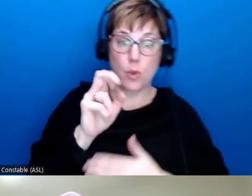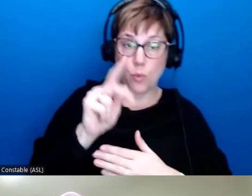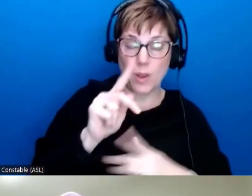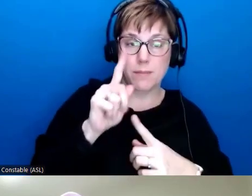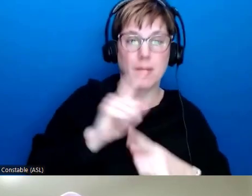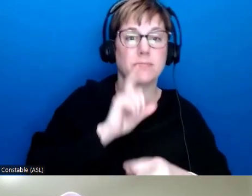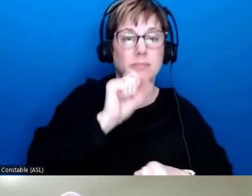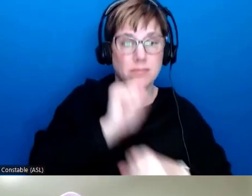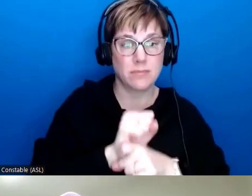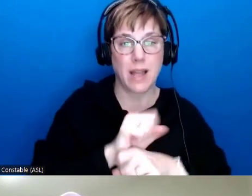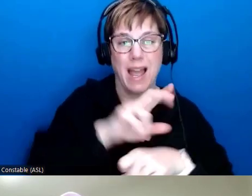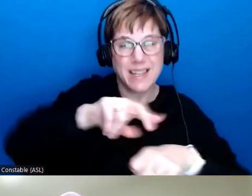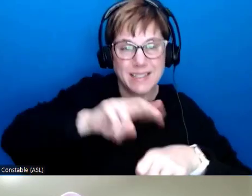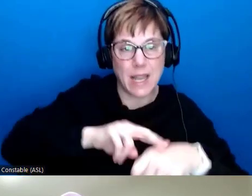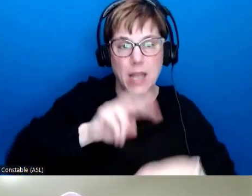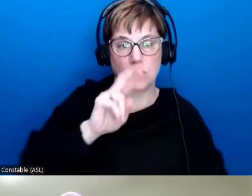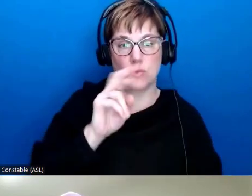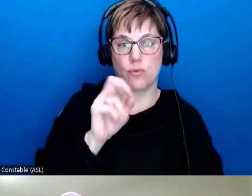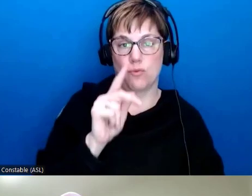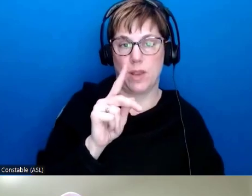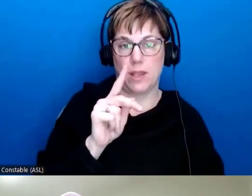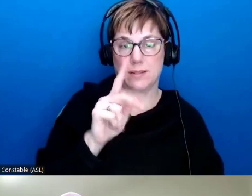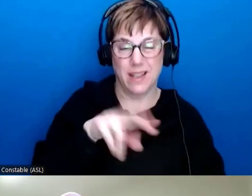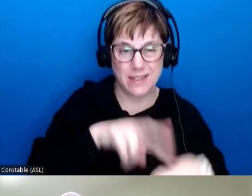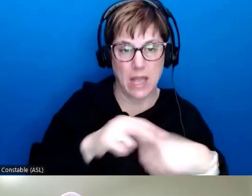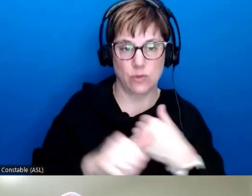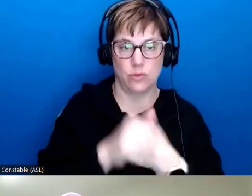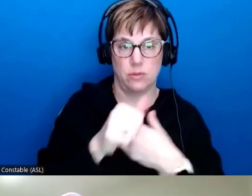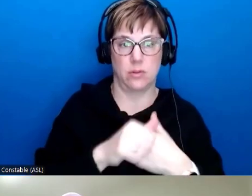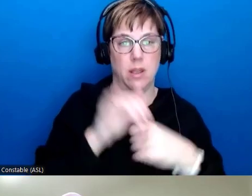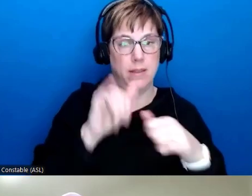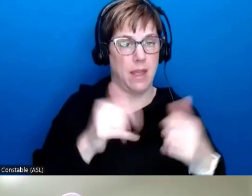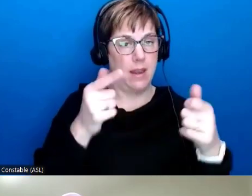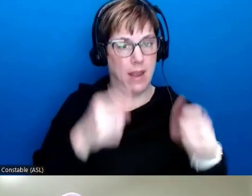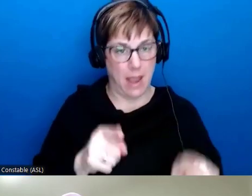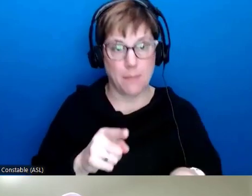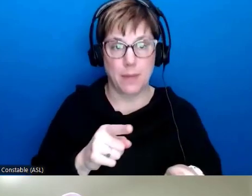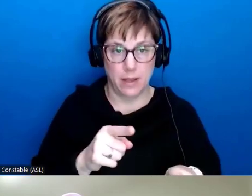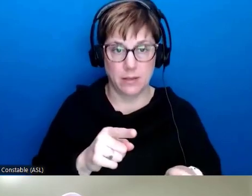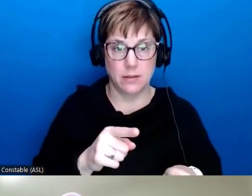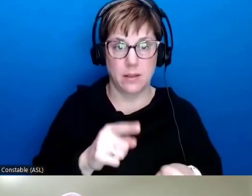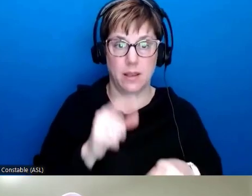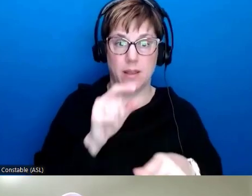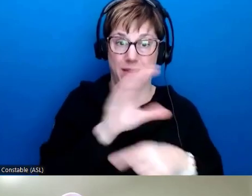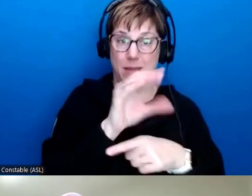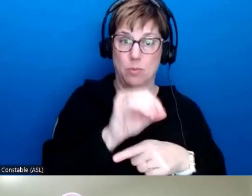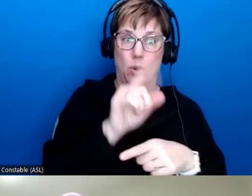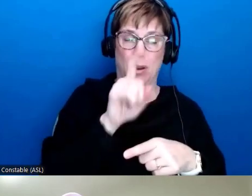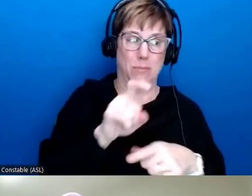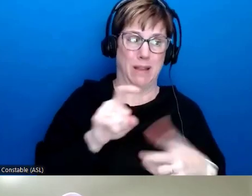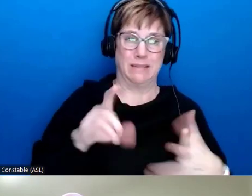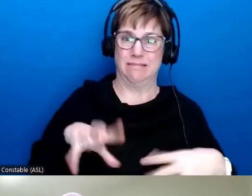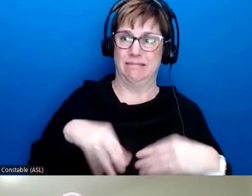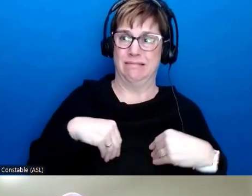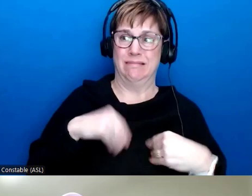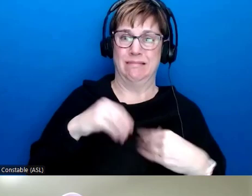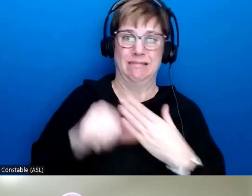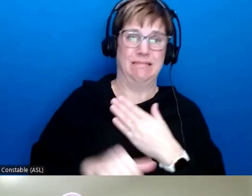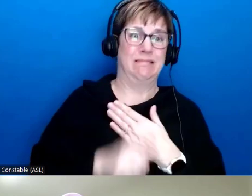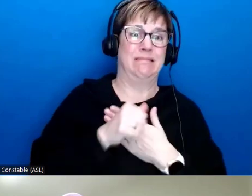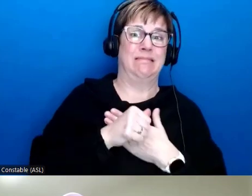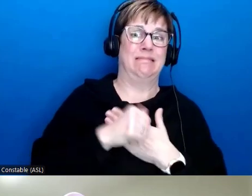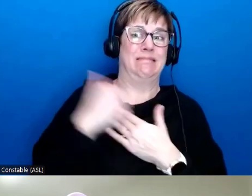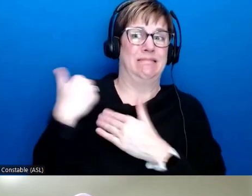to be an actual risk that's that you're putting on, that the employer will be taking on by implementing